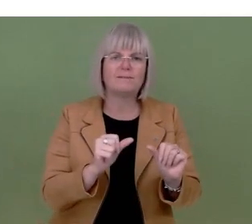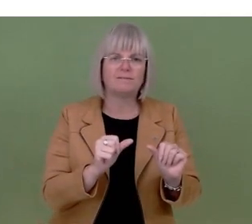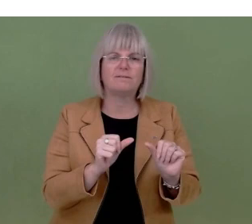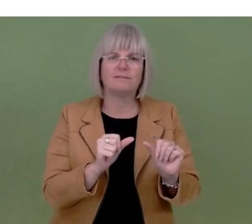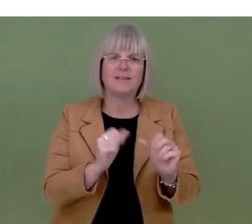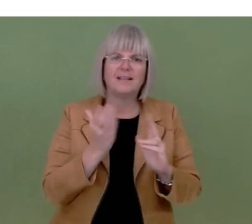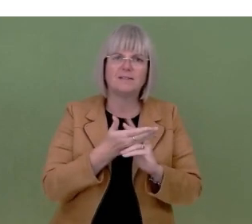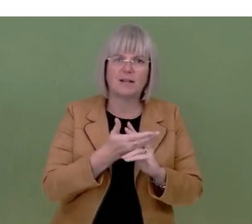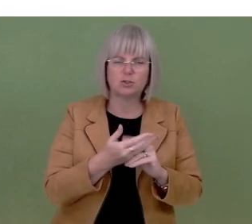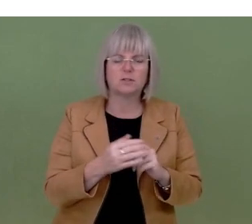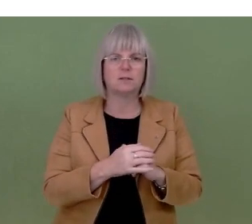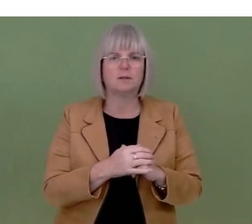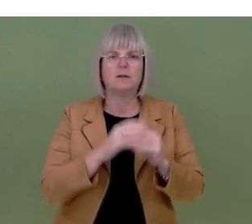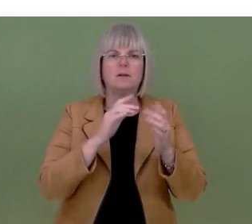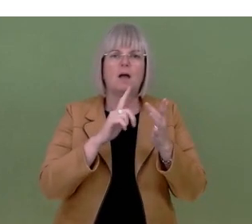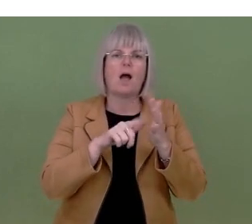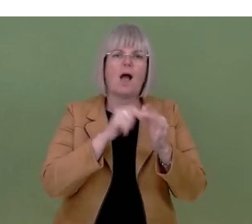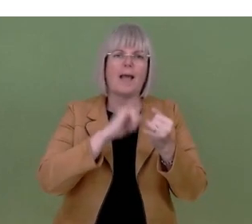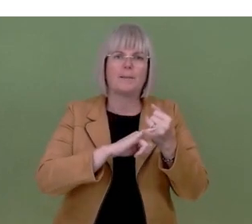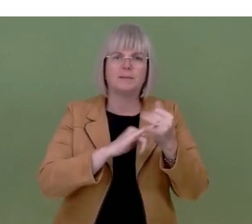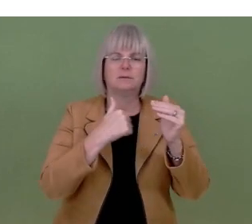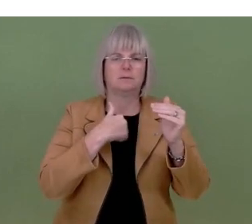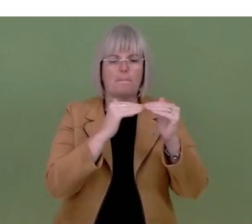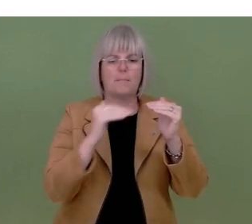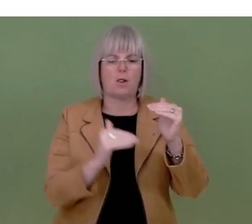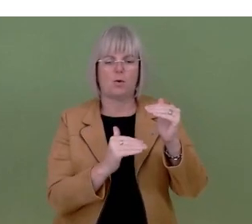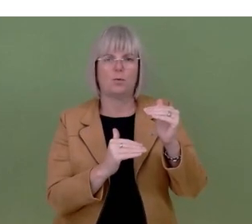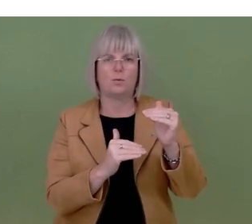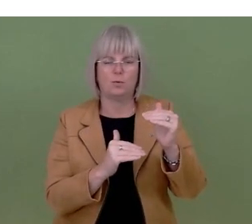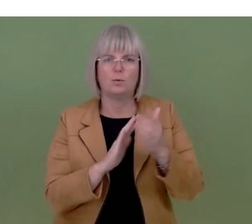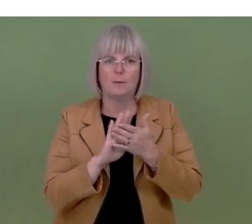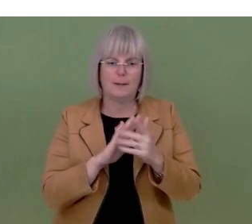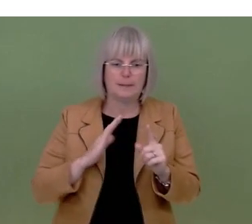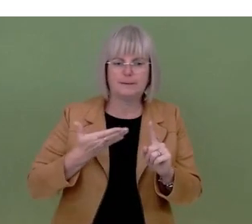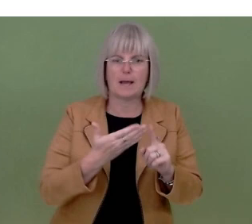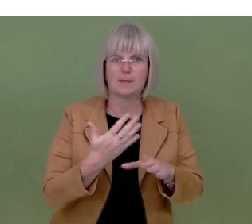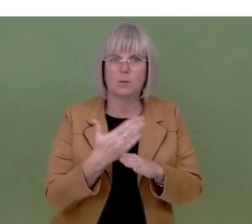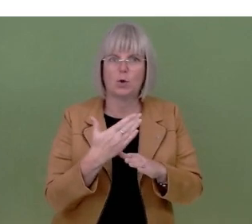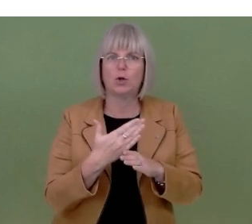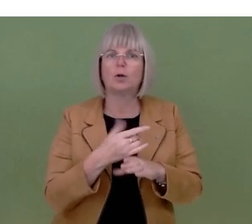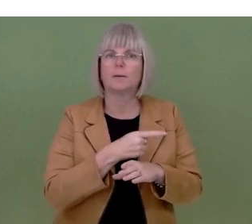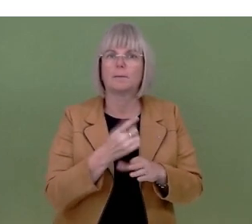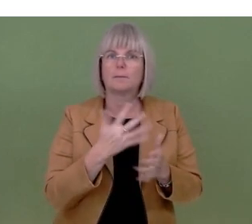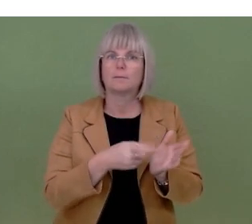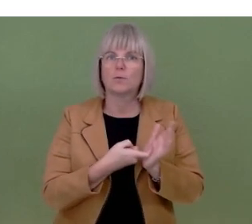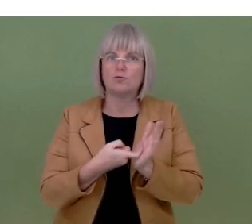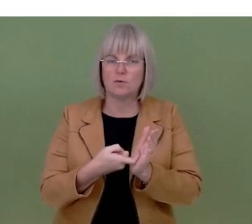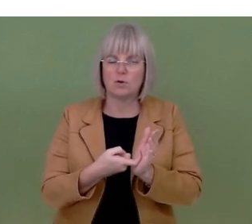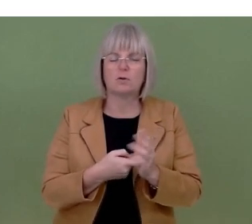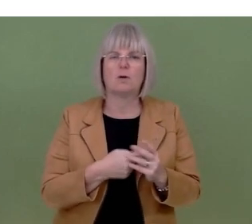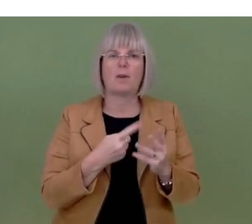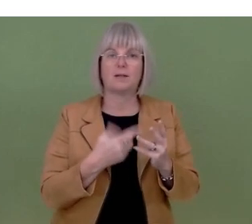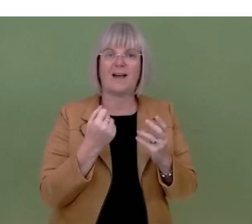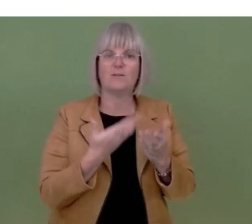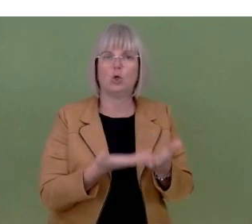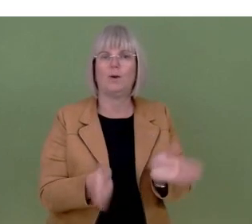there's a range of work. They do targeted work for people who've been referred to them, and then there's a universal approach as well, which I'll talk a